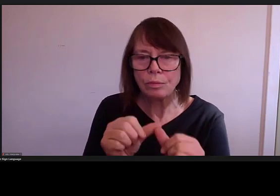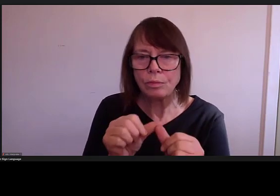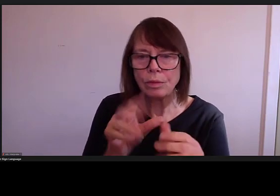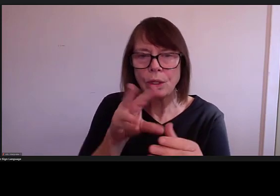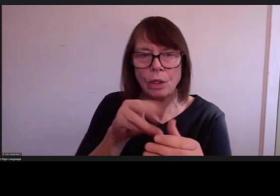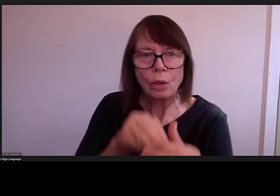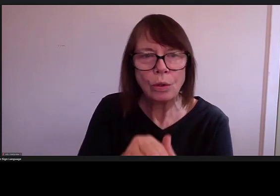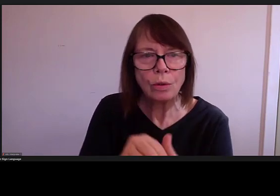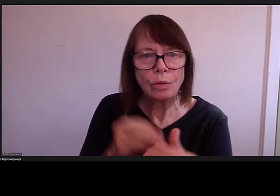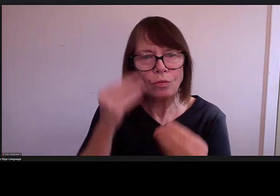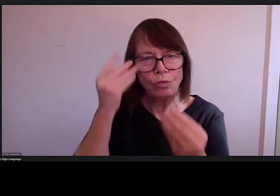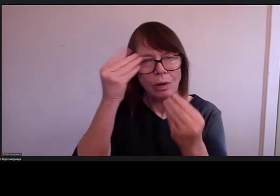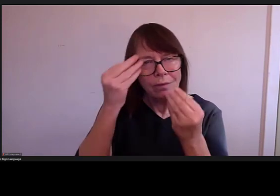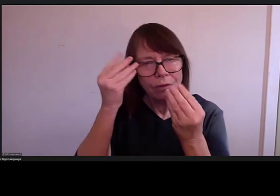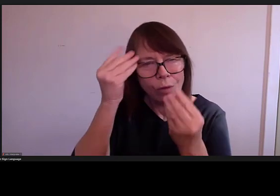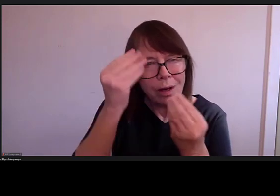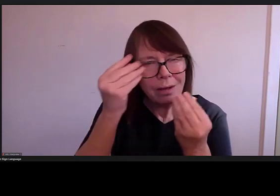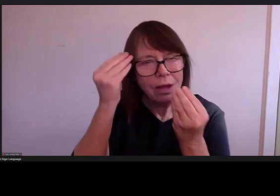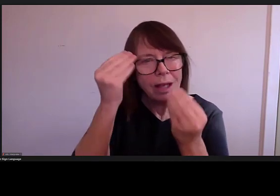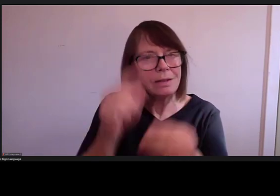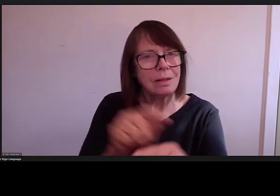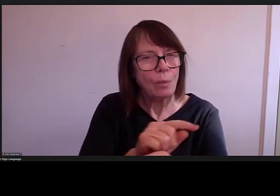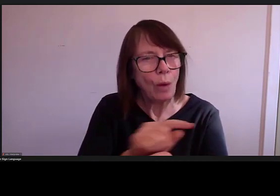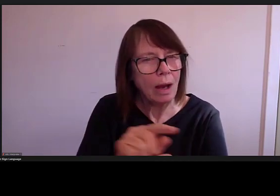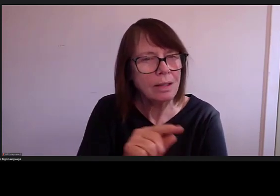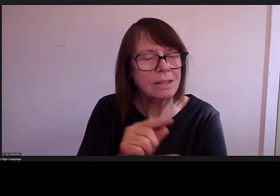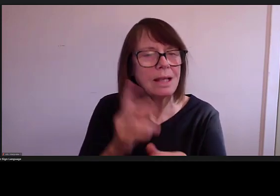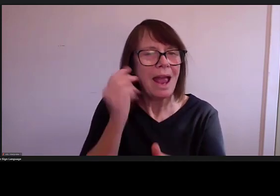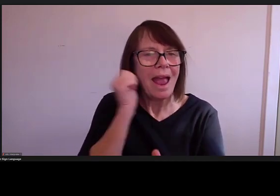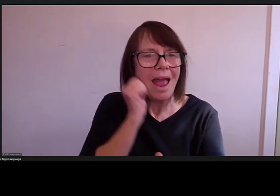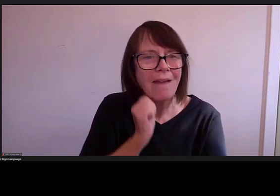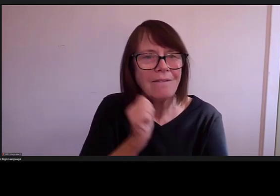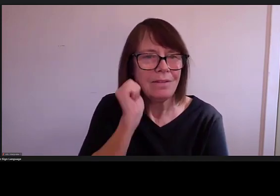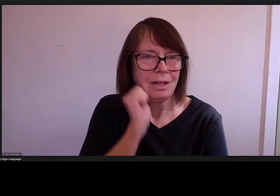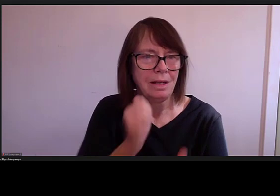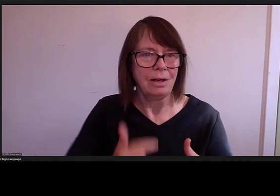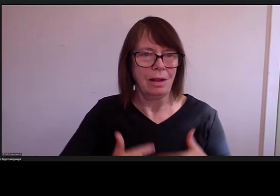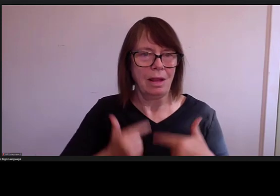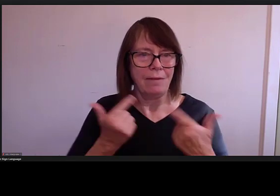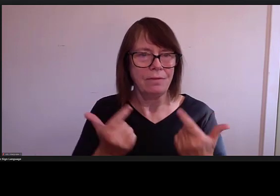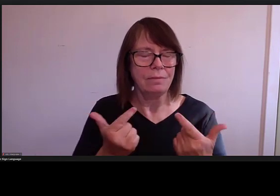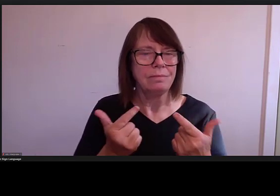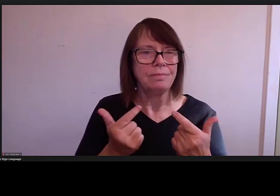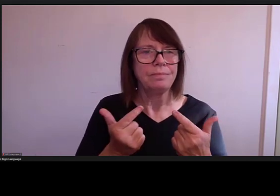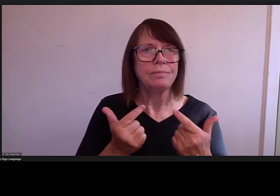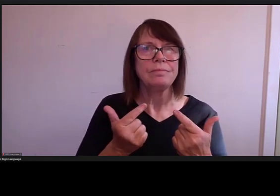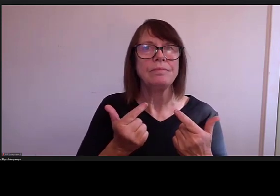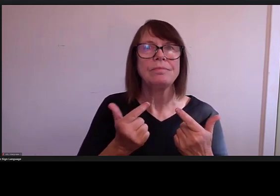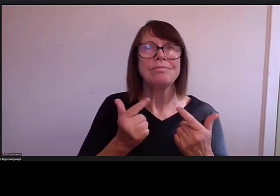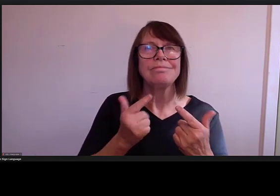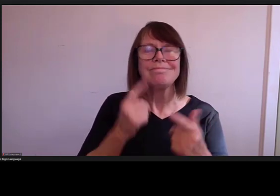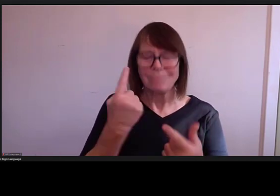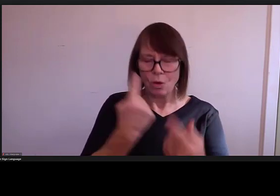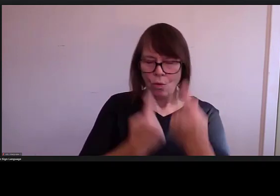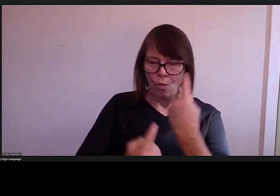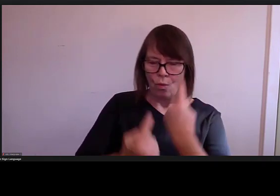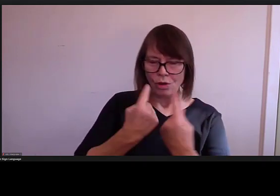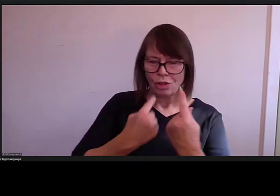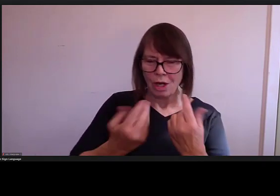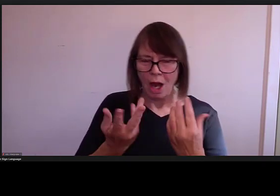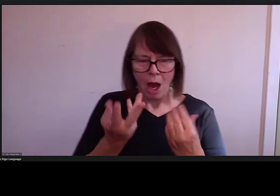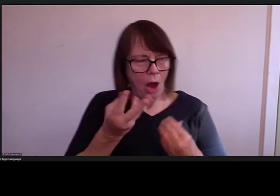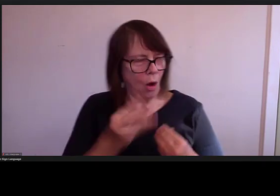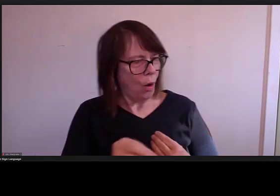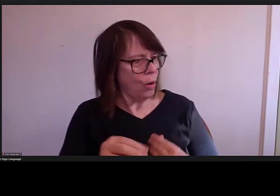critical reflexive practice into our daily lives, constantly interrogating our own social